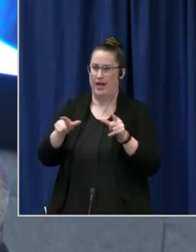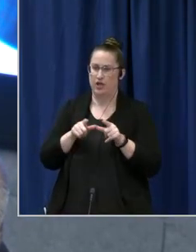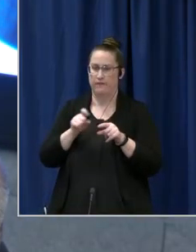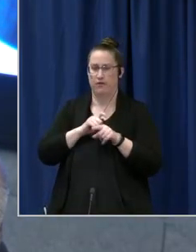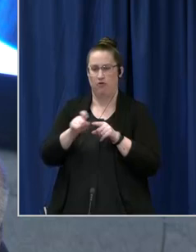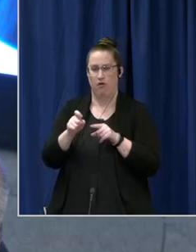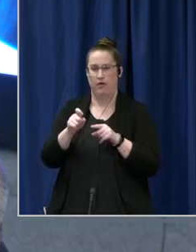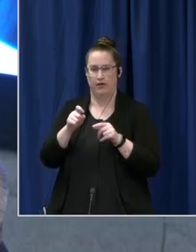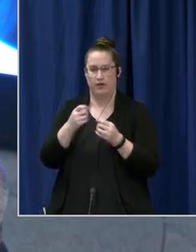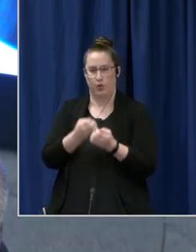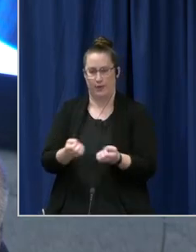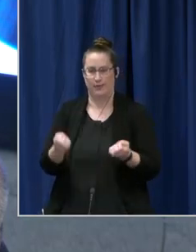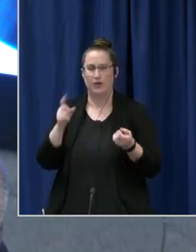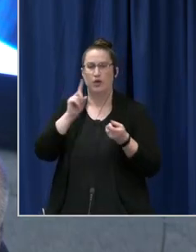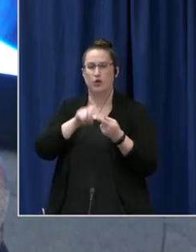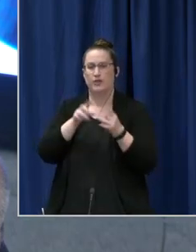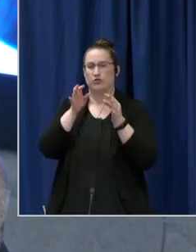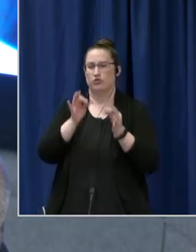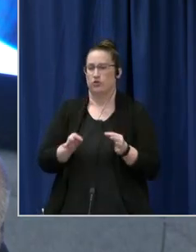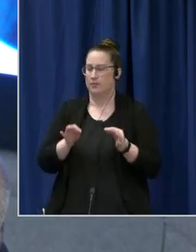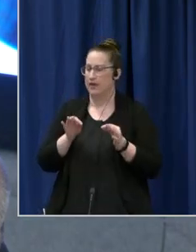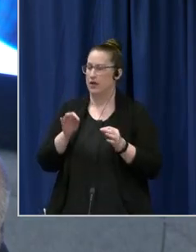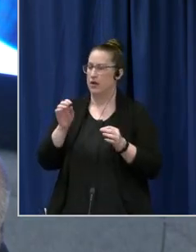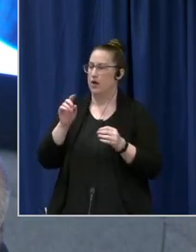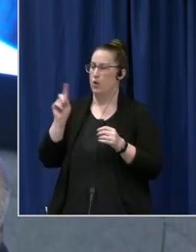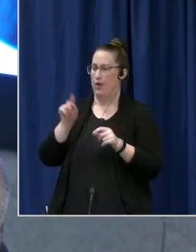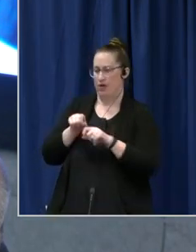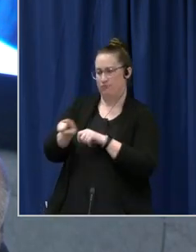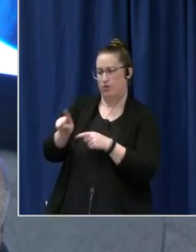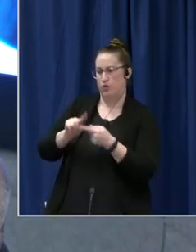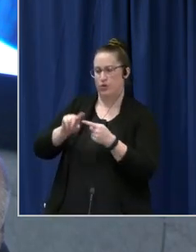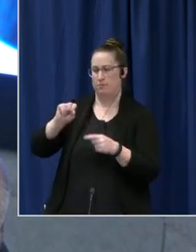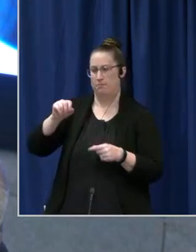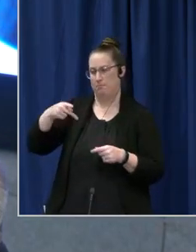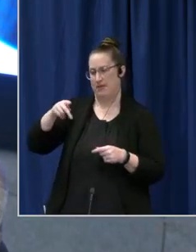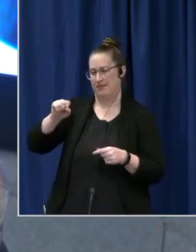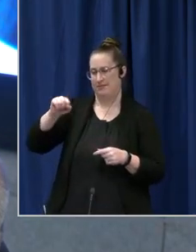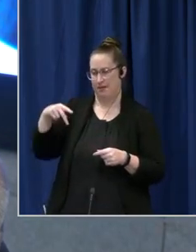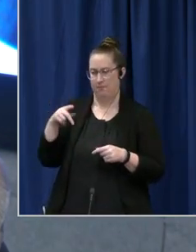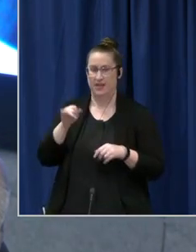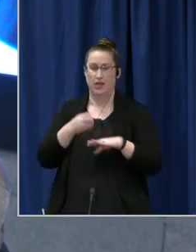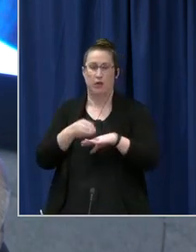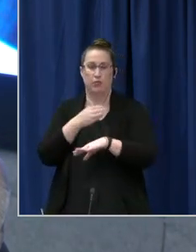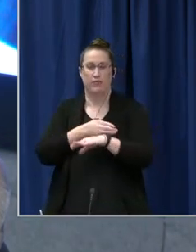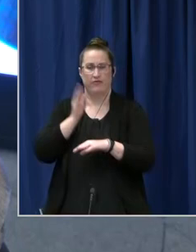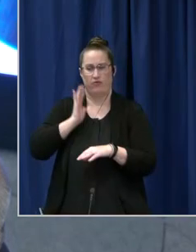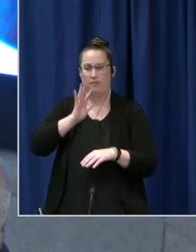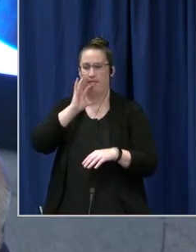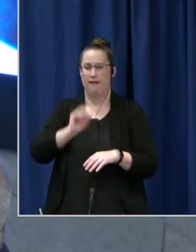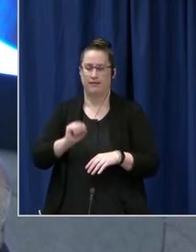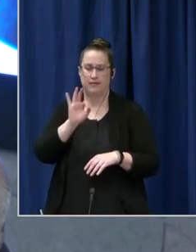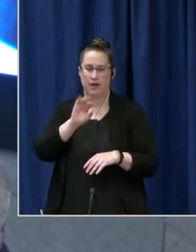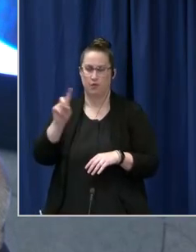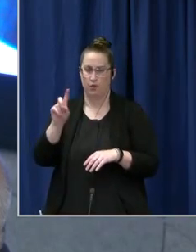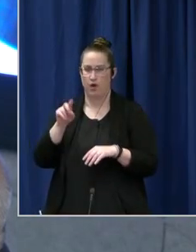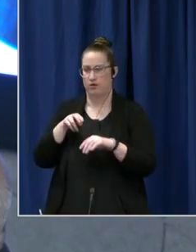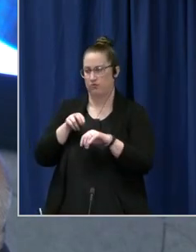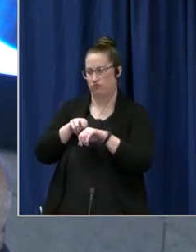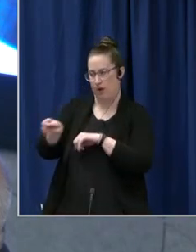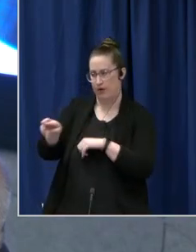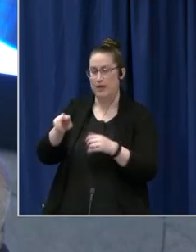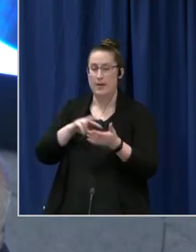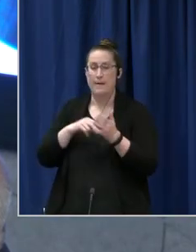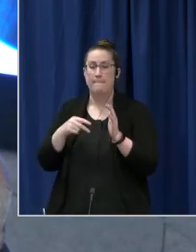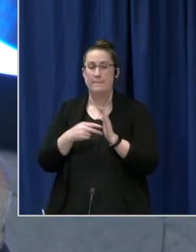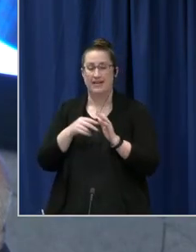calling device to determine the destination PSAP for a call. This is an improvement over legacy 911 call routing, which routes